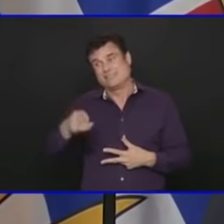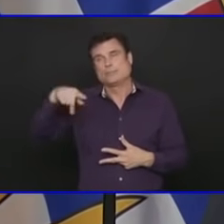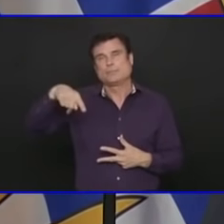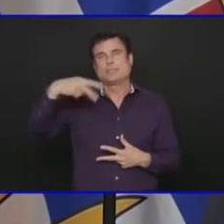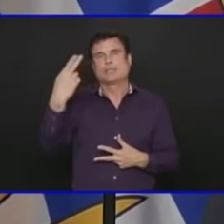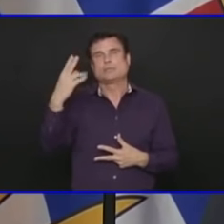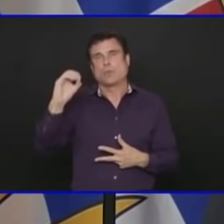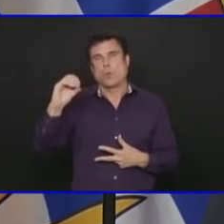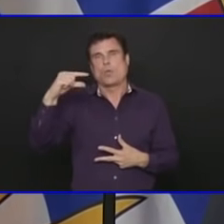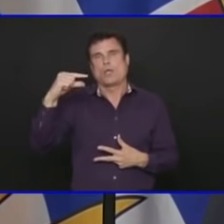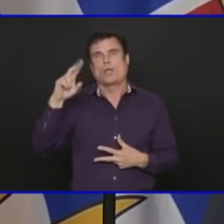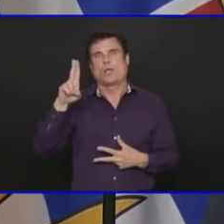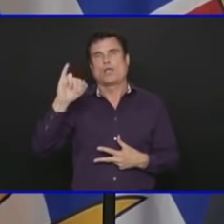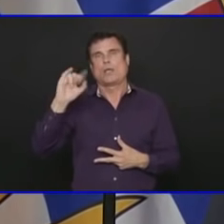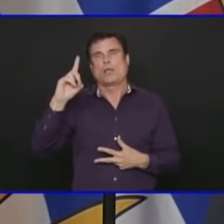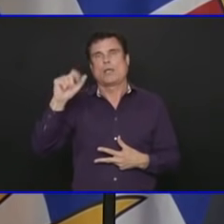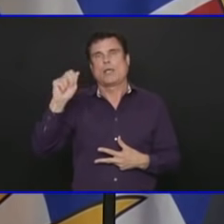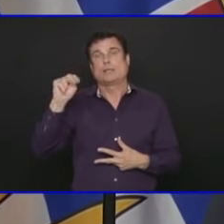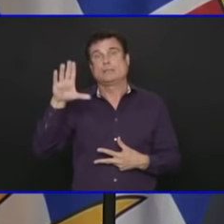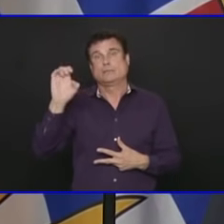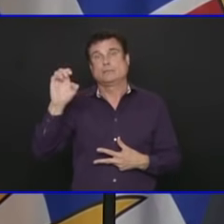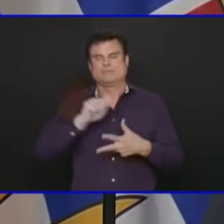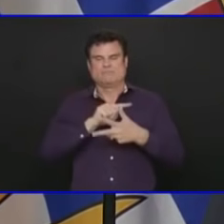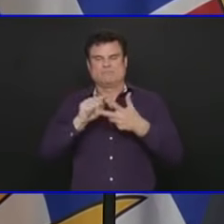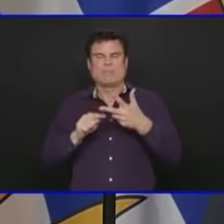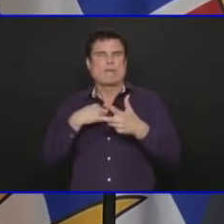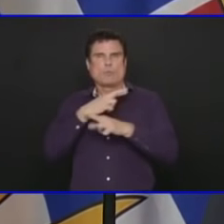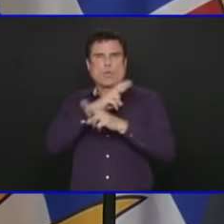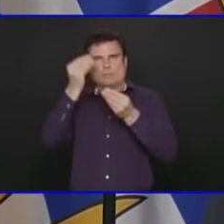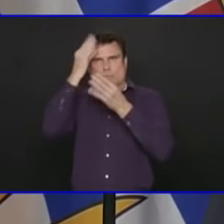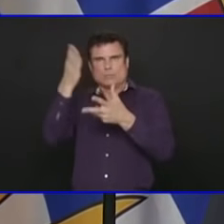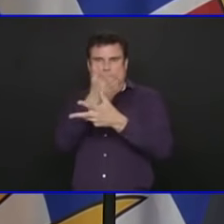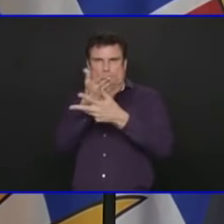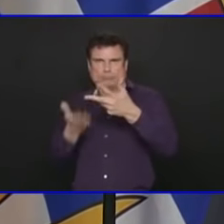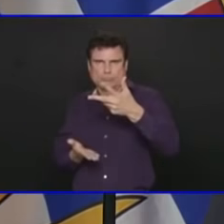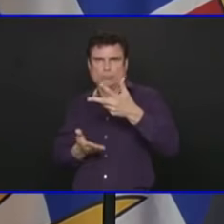gov.bc.ca/PHO guidance. Last question is from Richard Zisman, Global News.